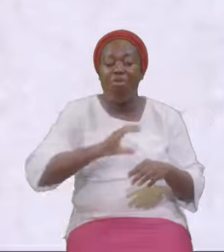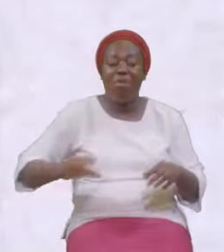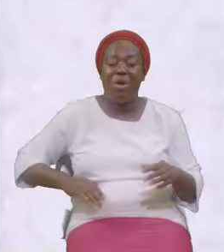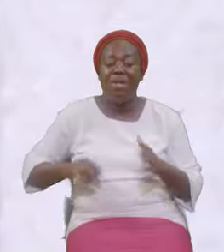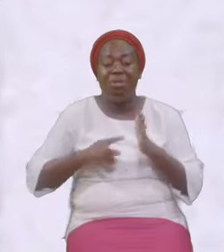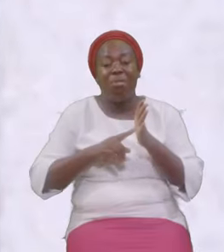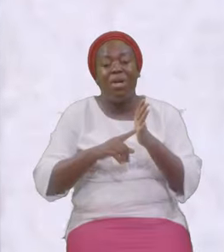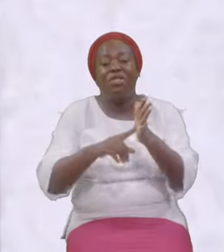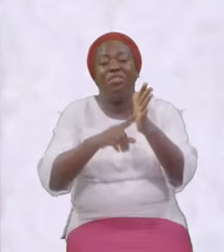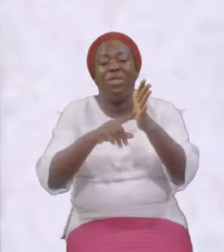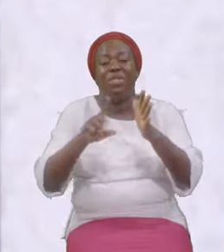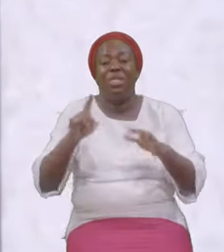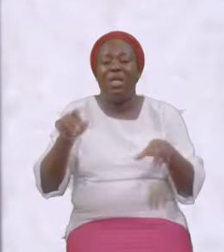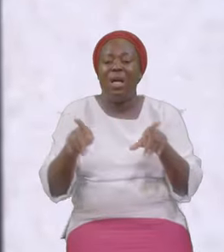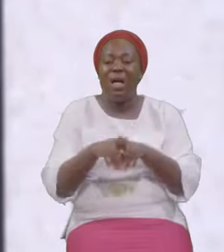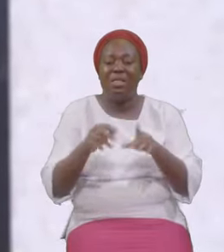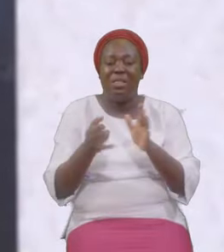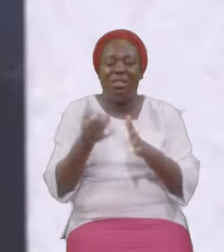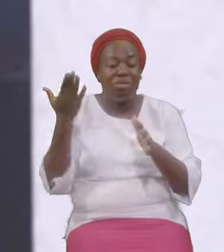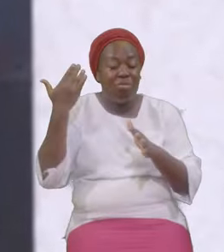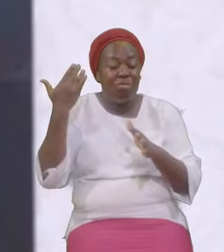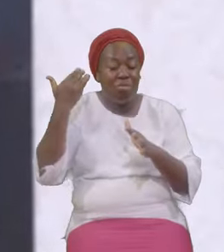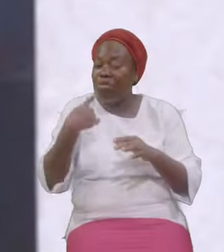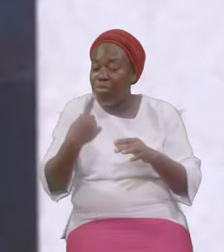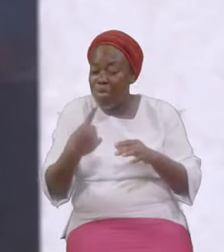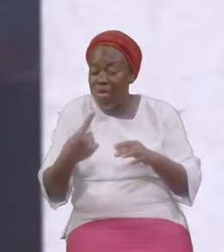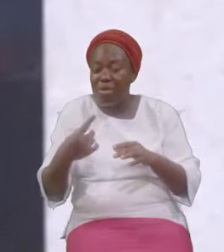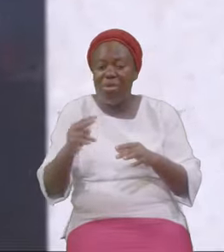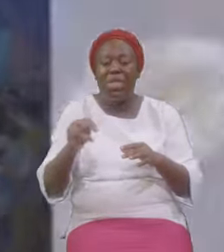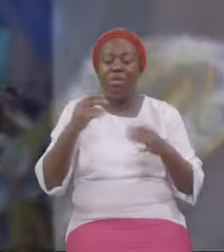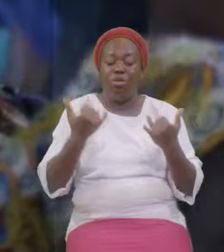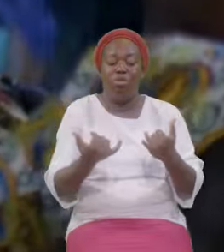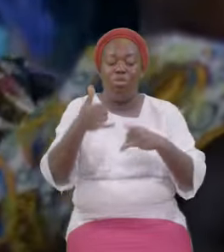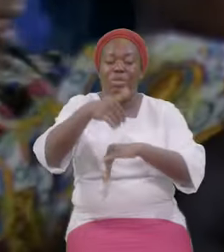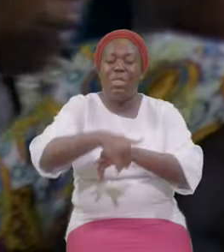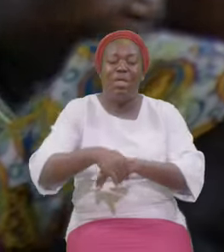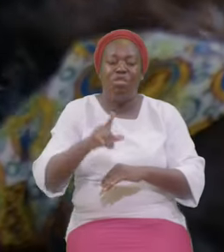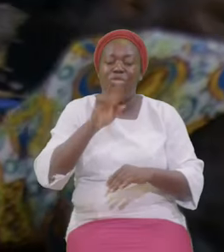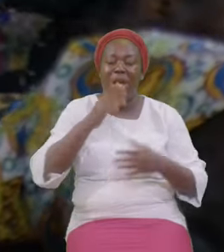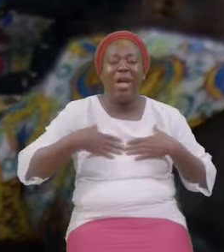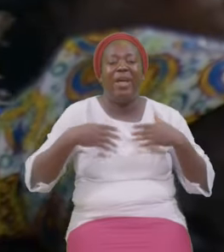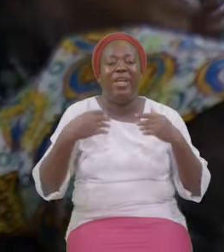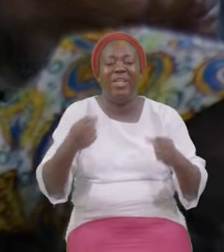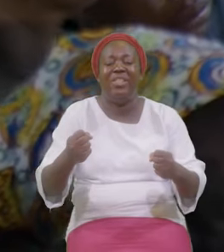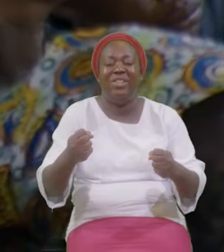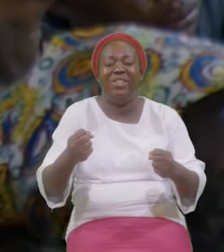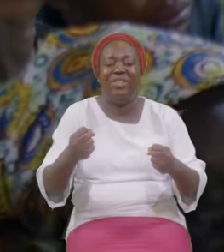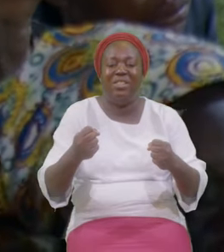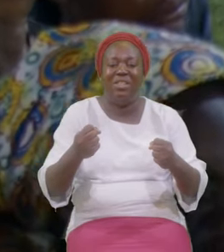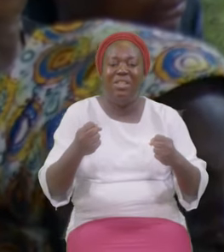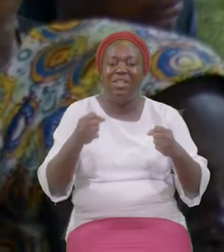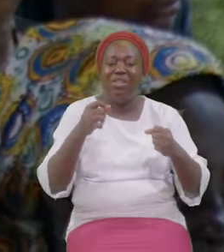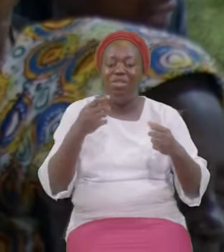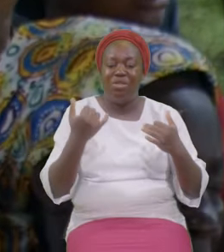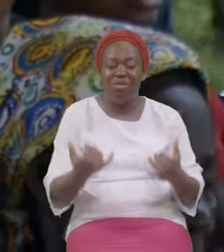as it was spoken. Tonight you're healed. Tonight I am